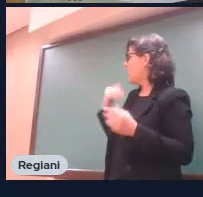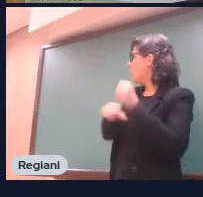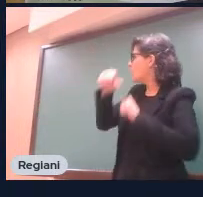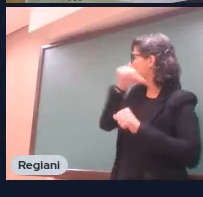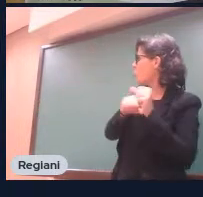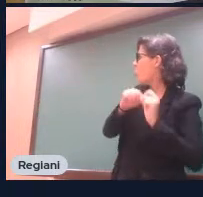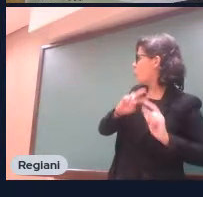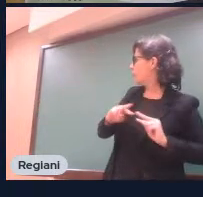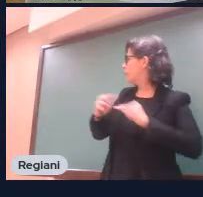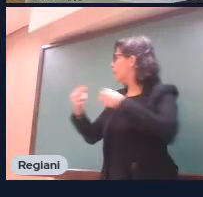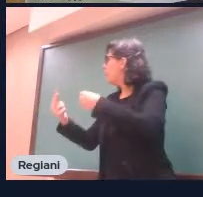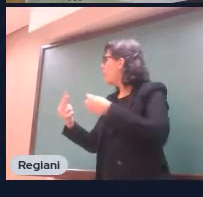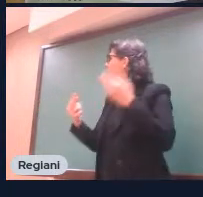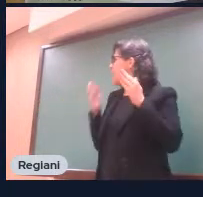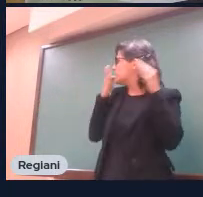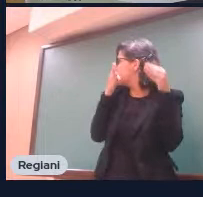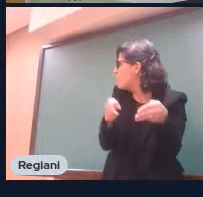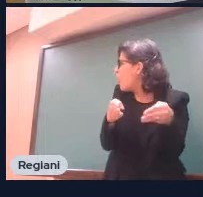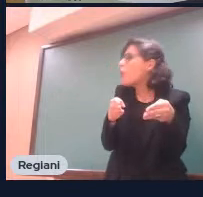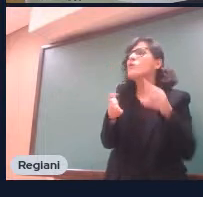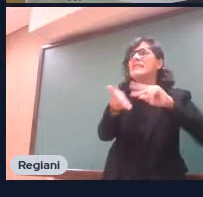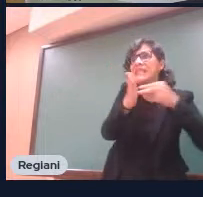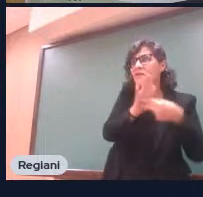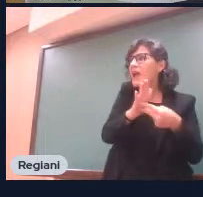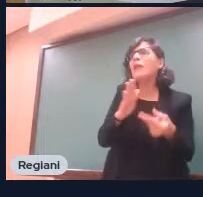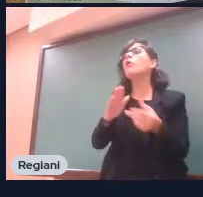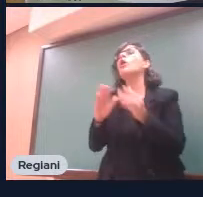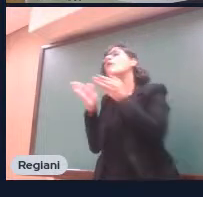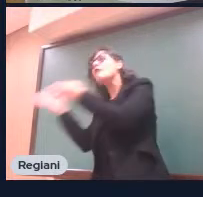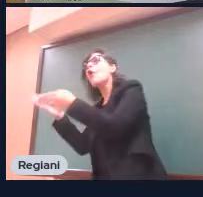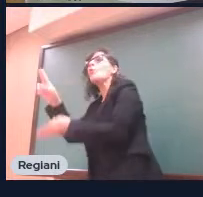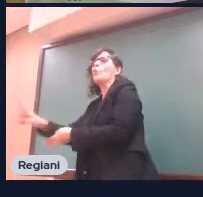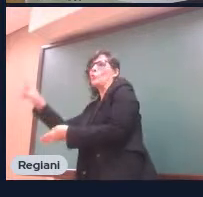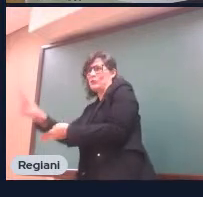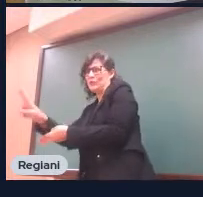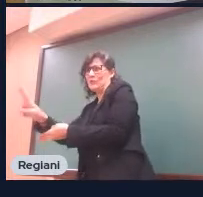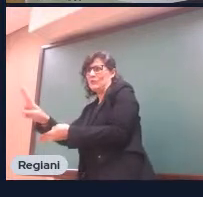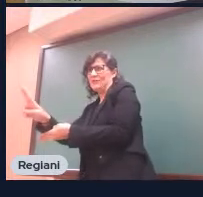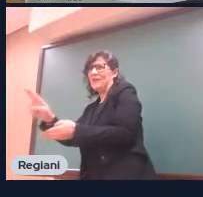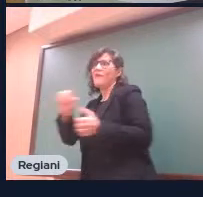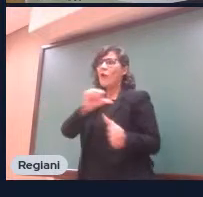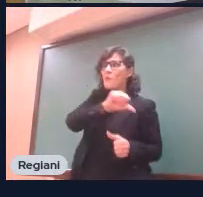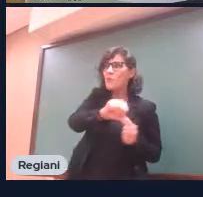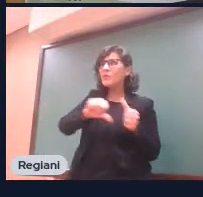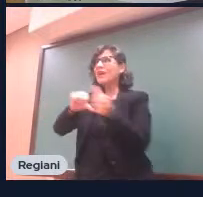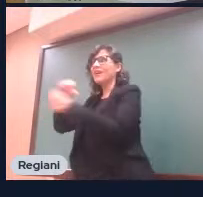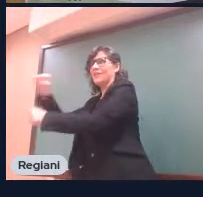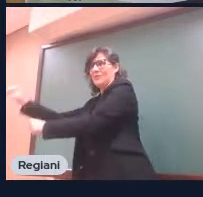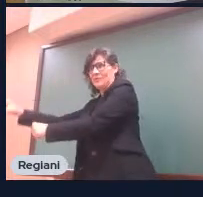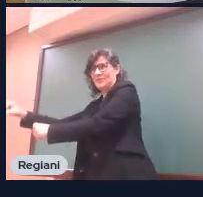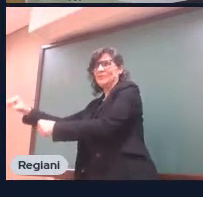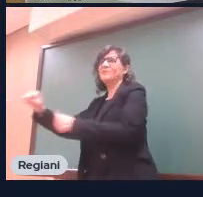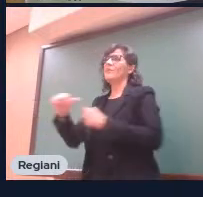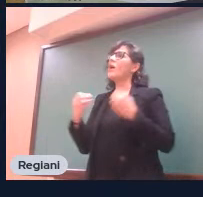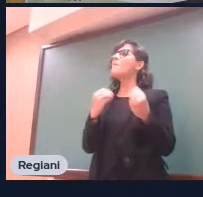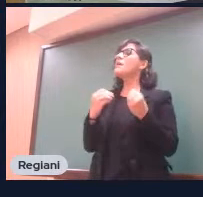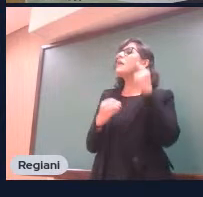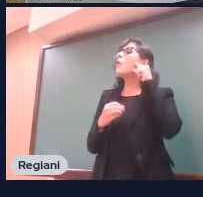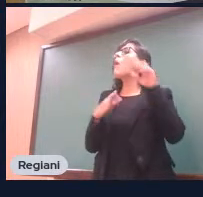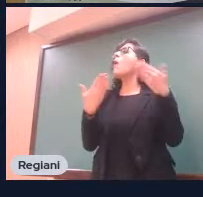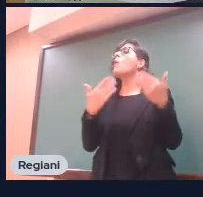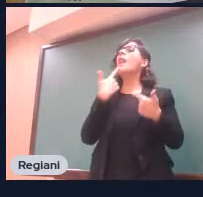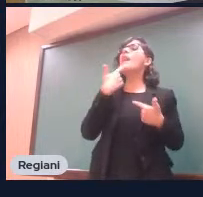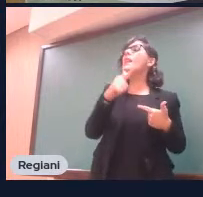of those types. A focus on meaning to a focus on use. Bilingual dictionary, the spool of the target language will